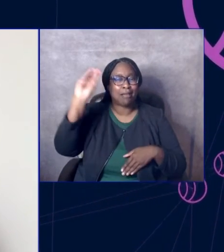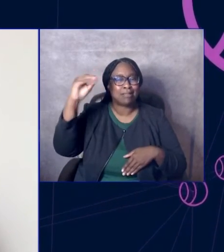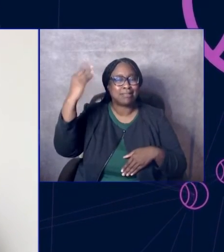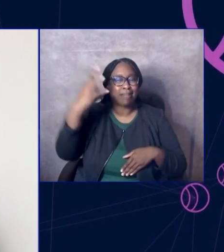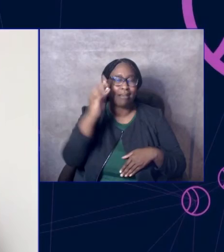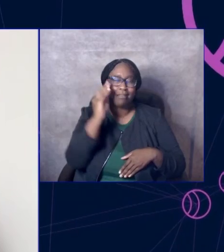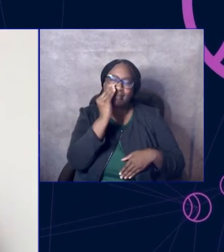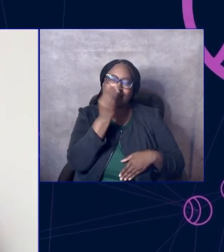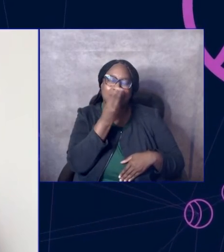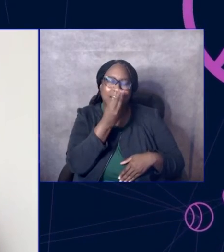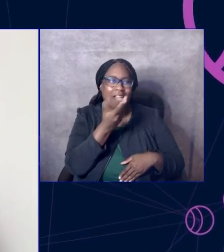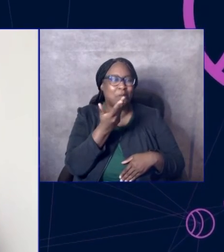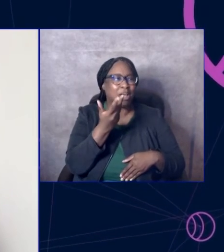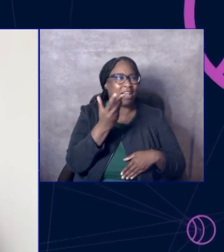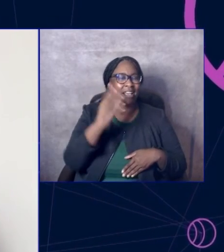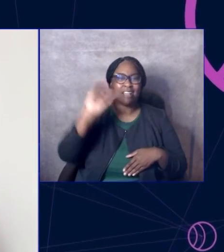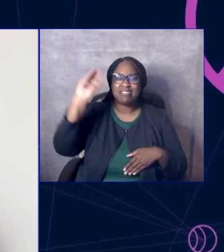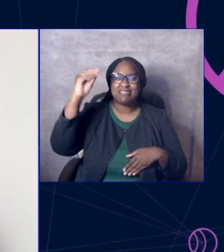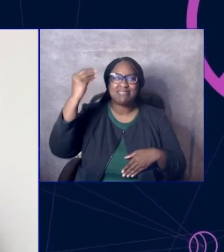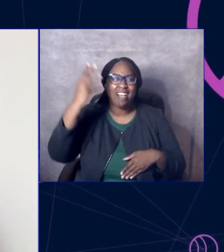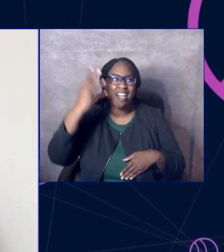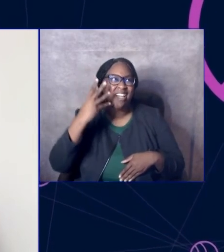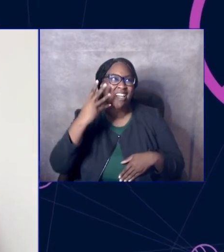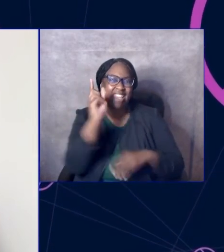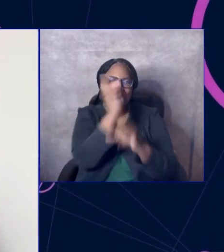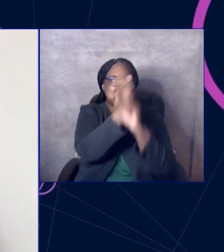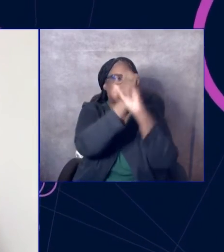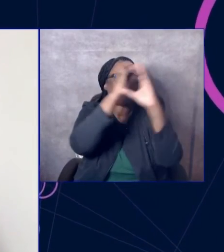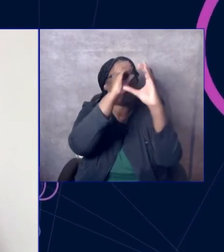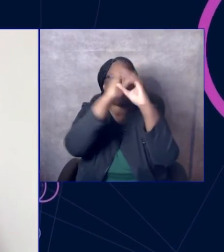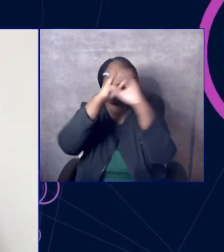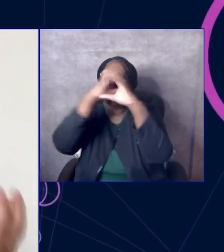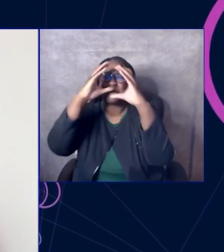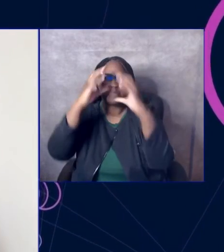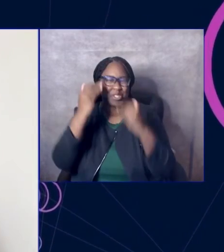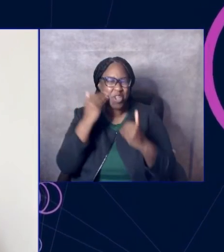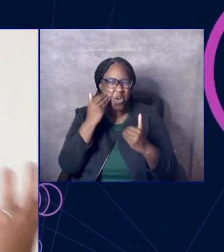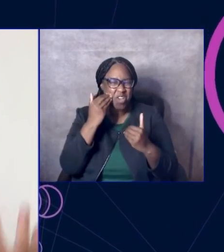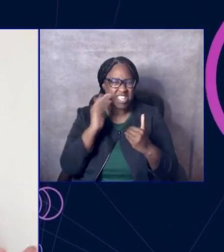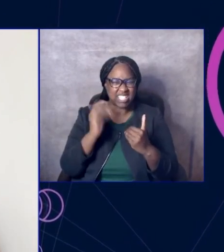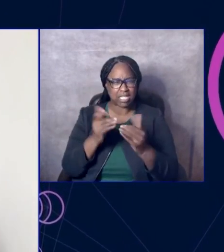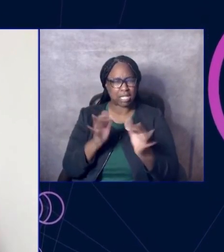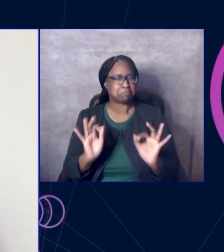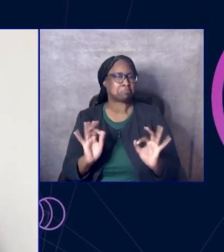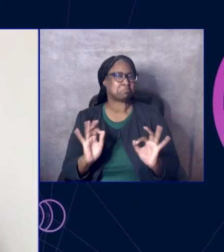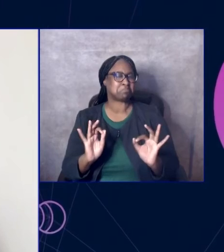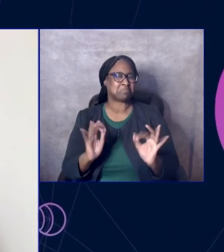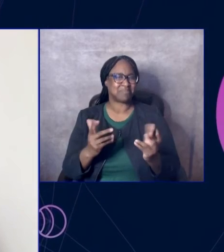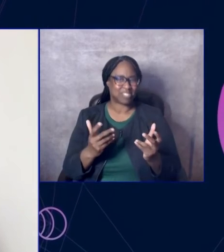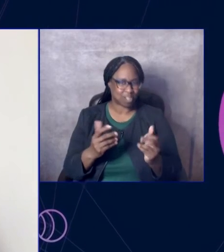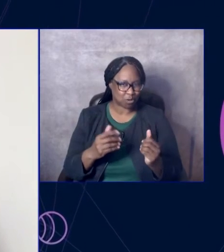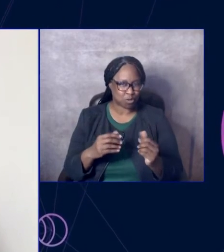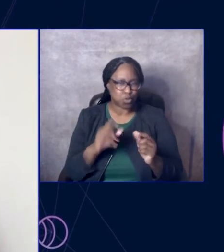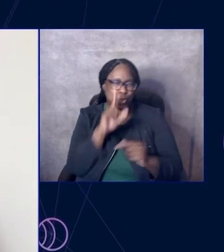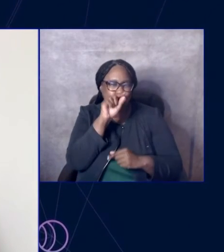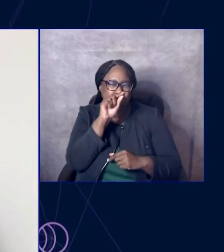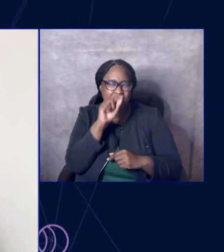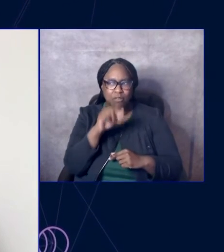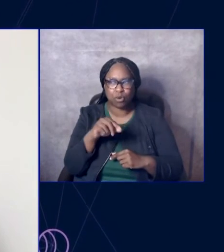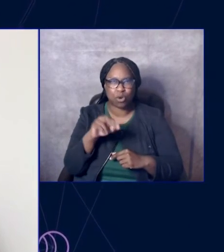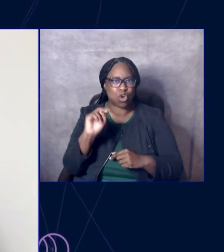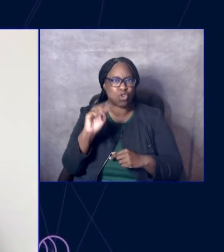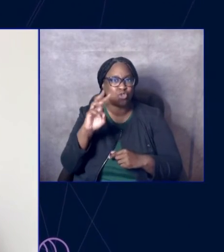and what that like idea meant to you. So like even those small little details that maybe doesn't come across in a news article or in a tweet, like for us, those